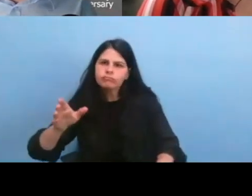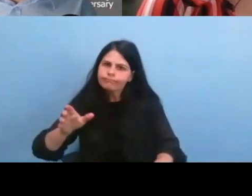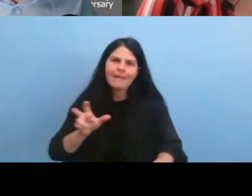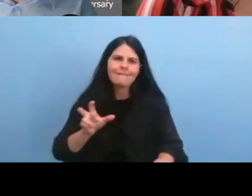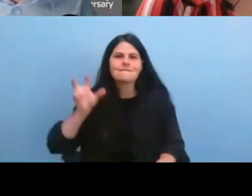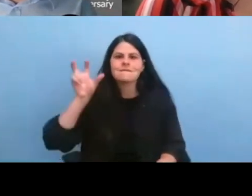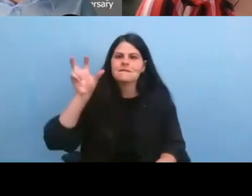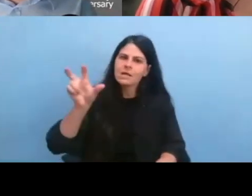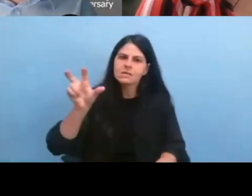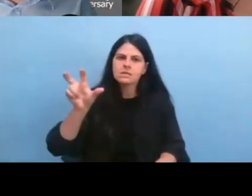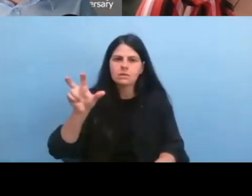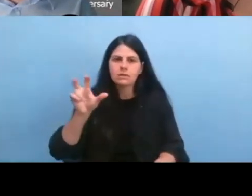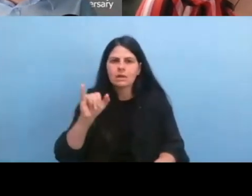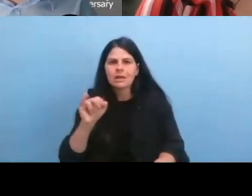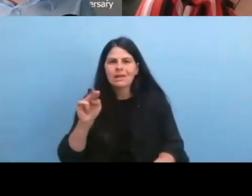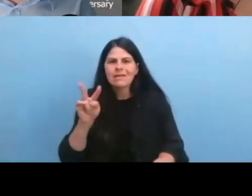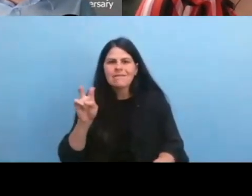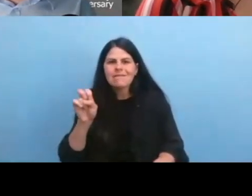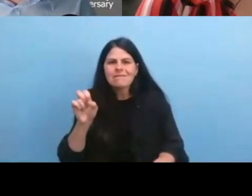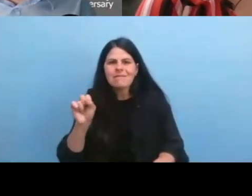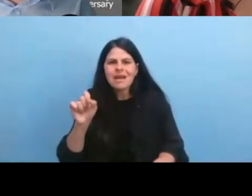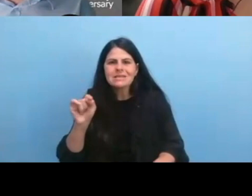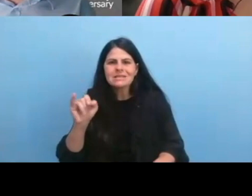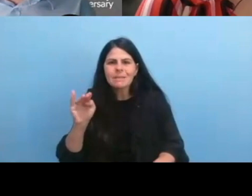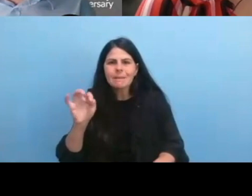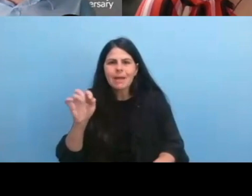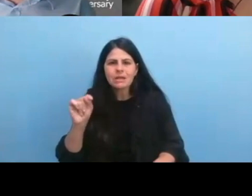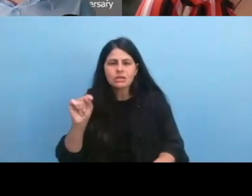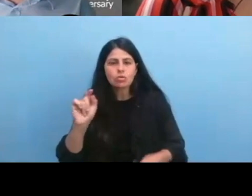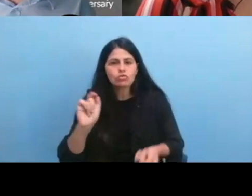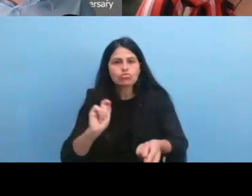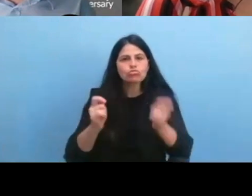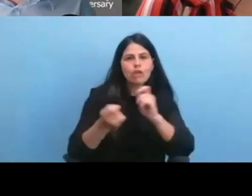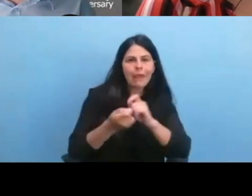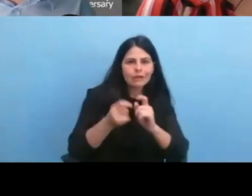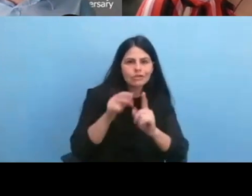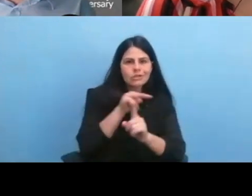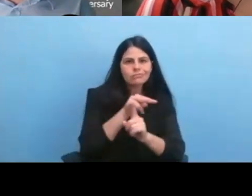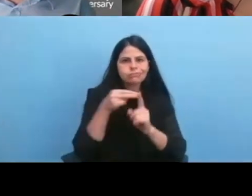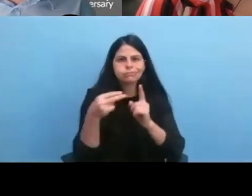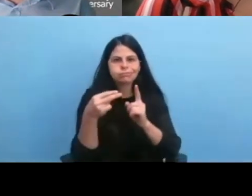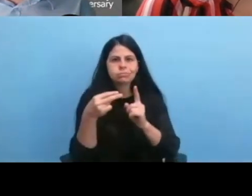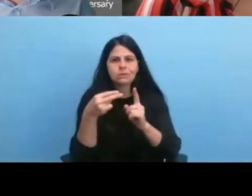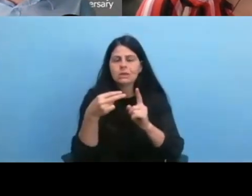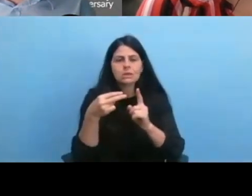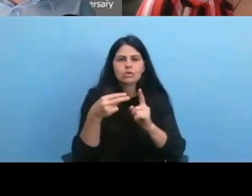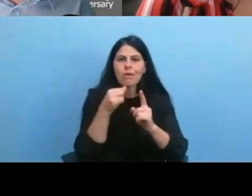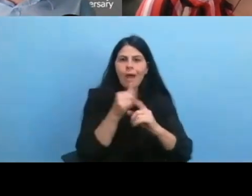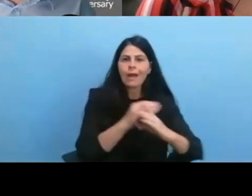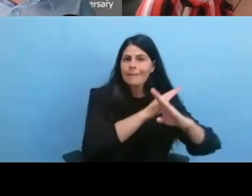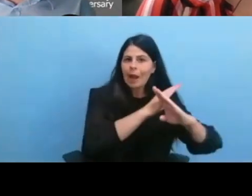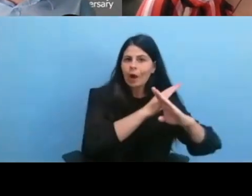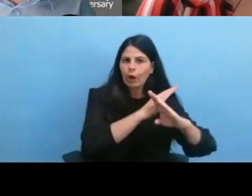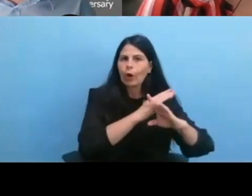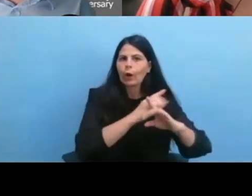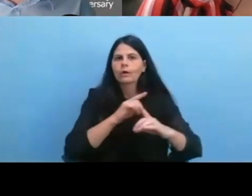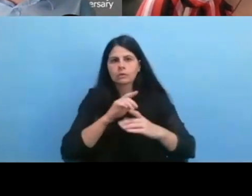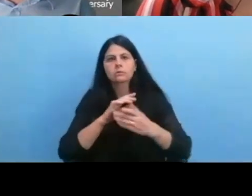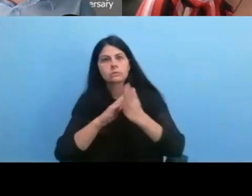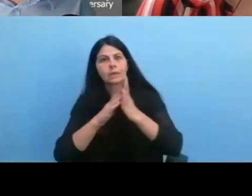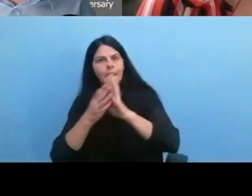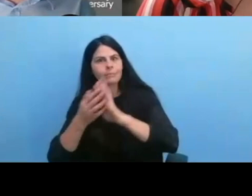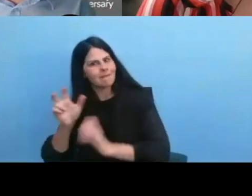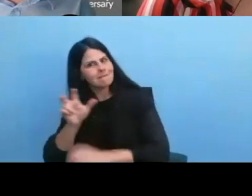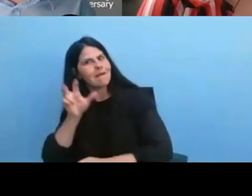investment as opposed to a barrier from the very beginning starts with like getting that diversity in your